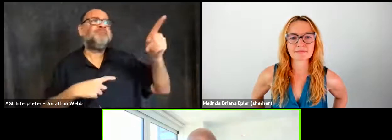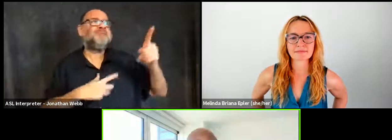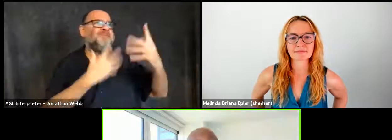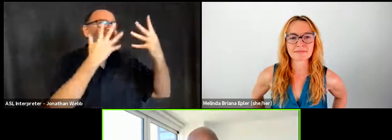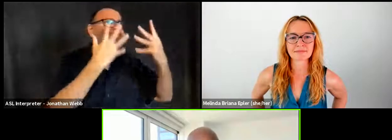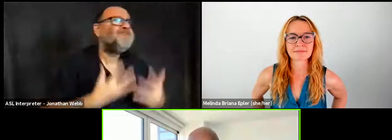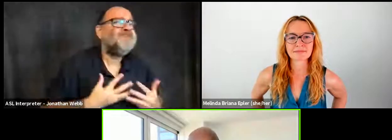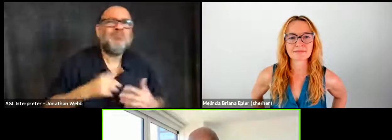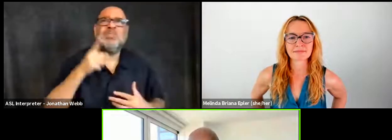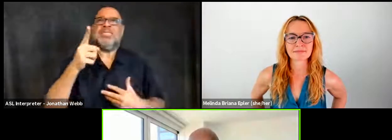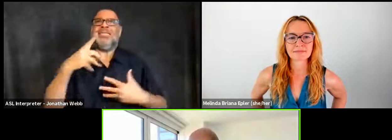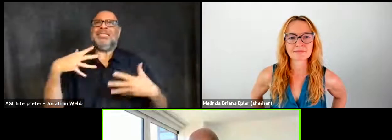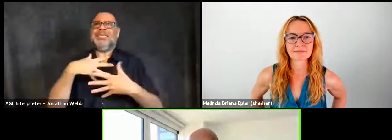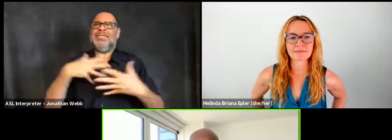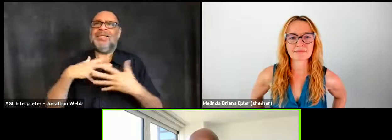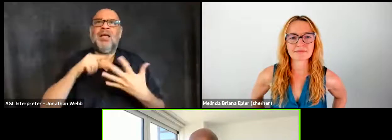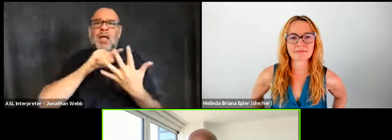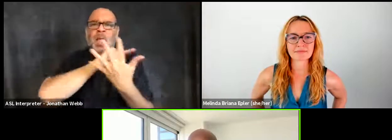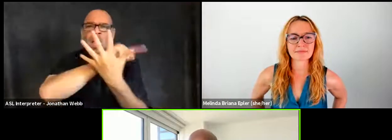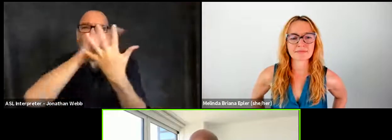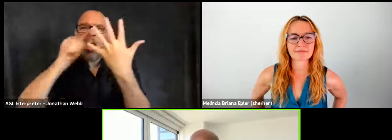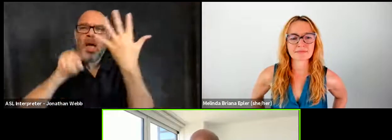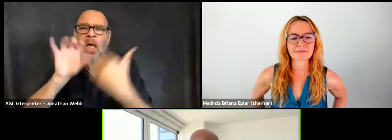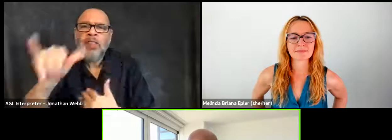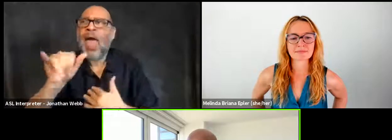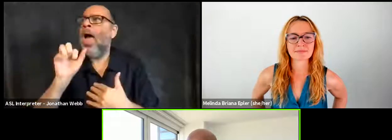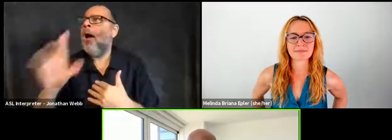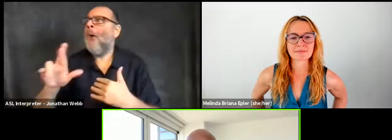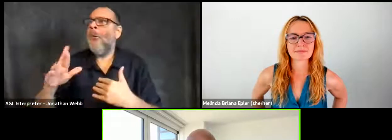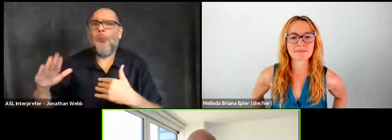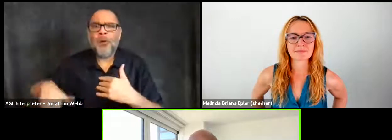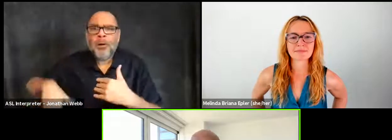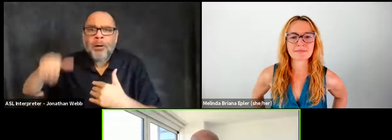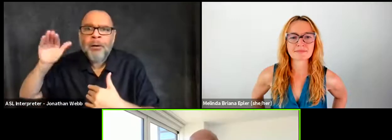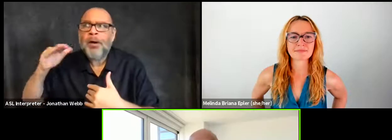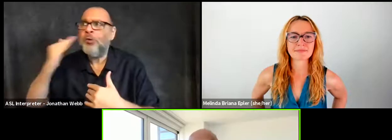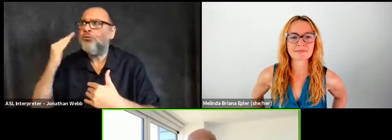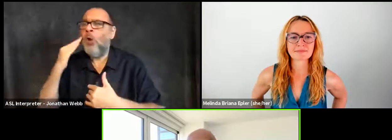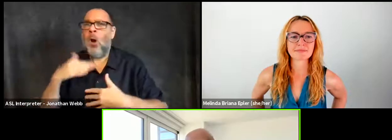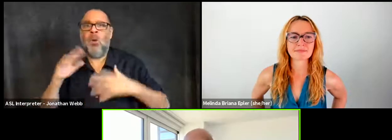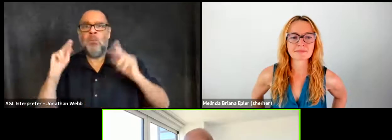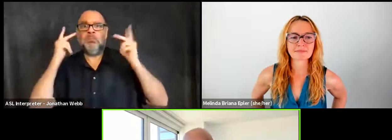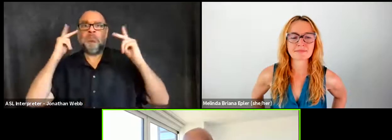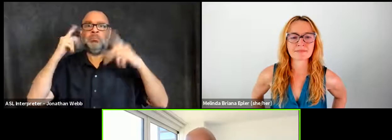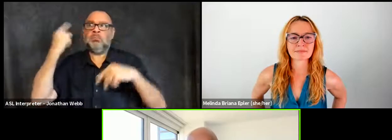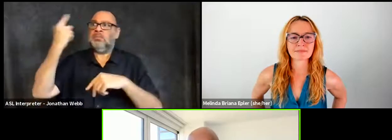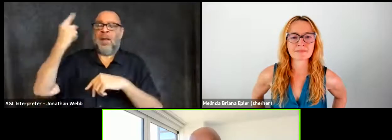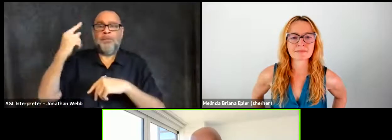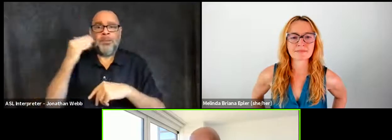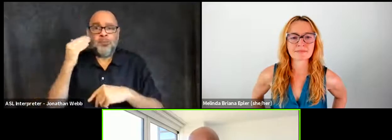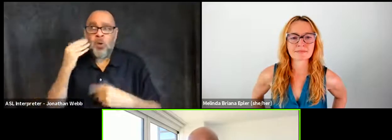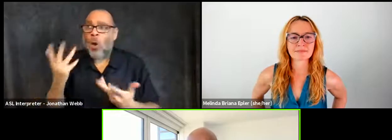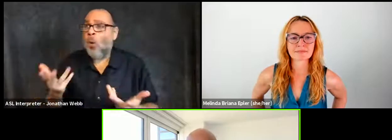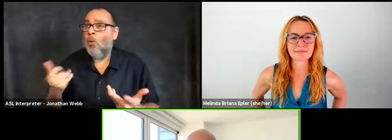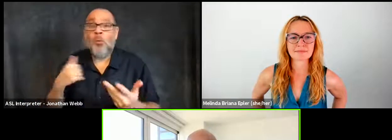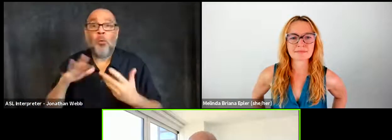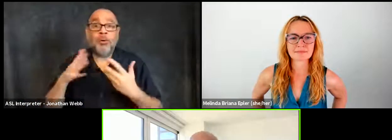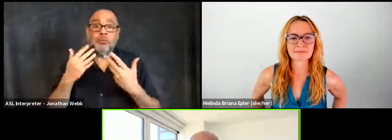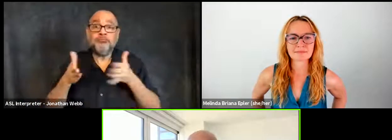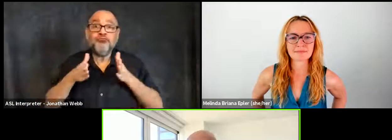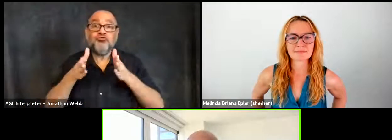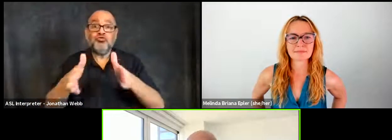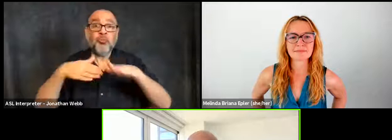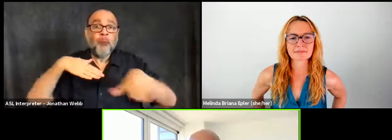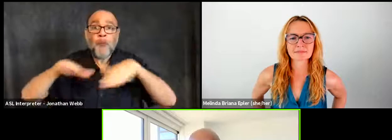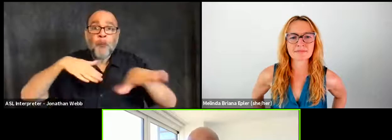The pain you experience as a kid or as an adult, or walking down the street sometimes when someone does something inappropriate to you, some good